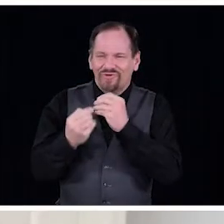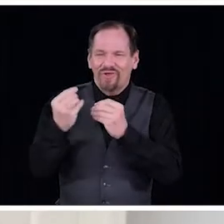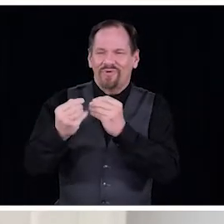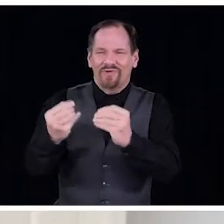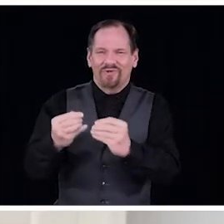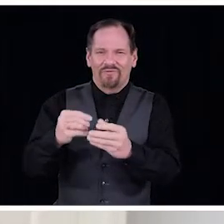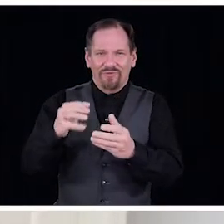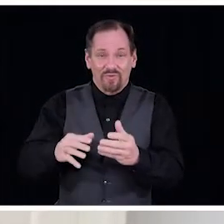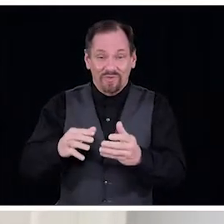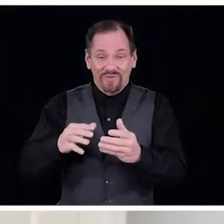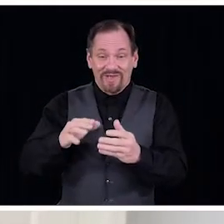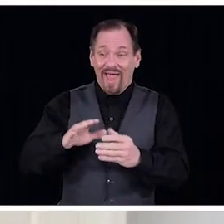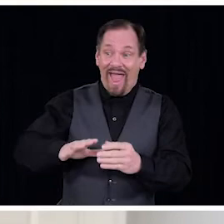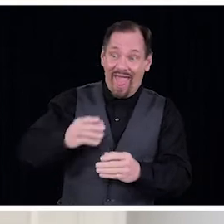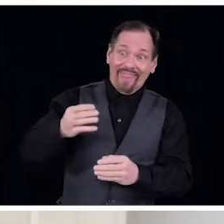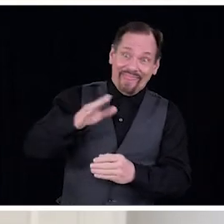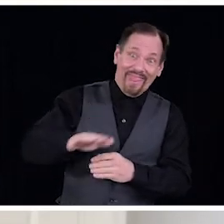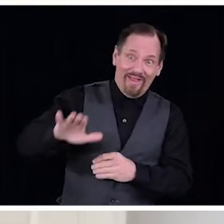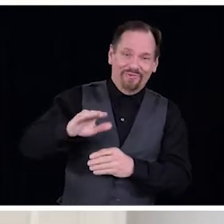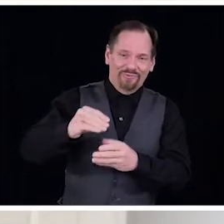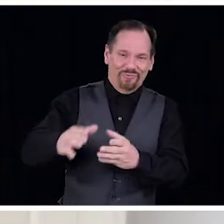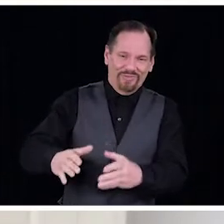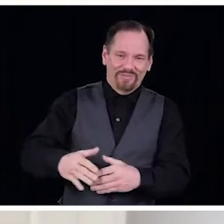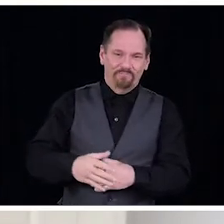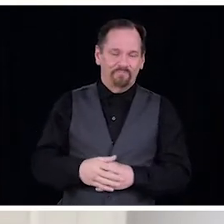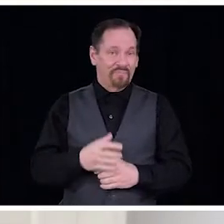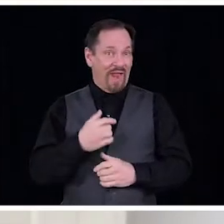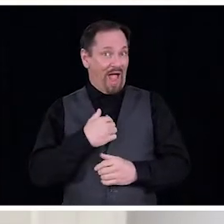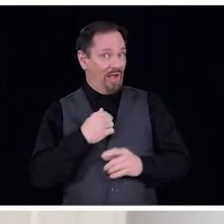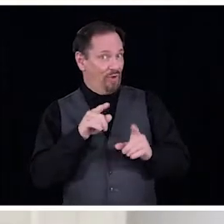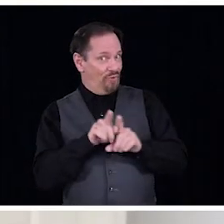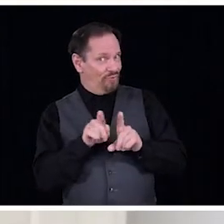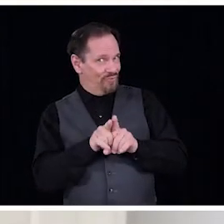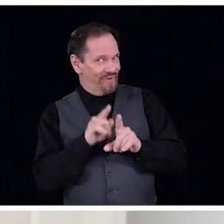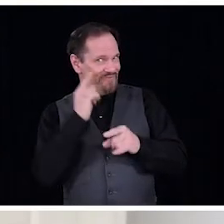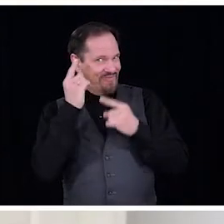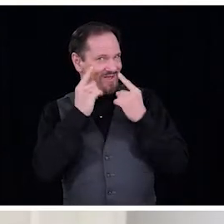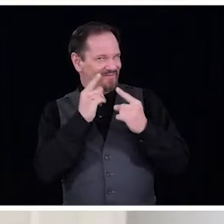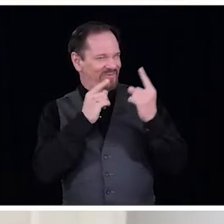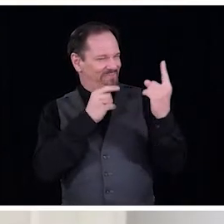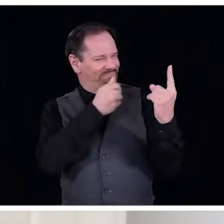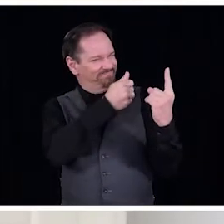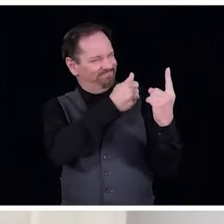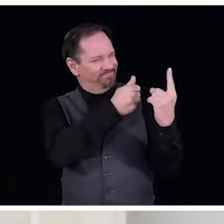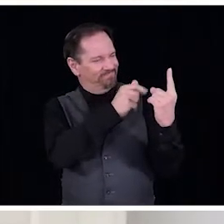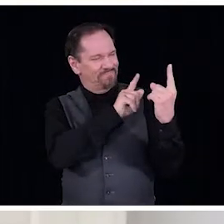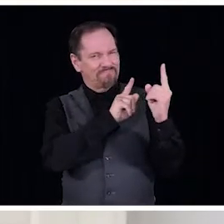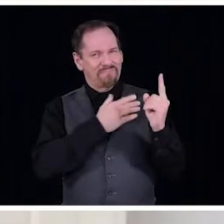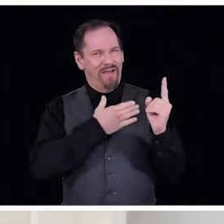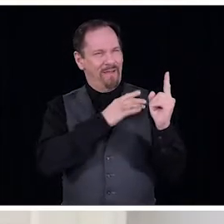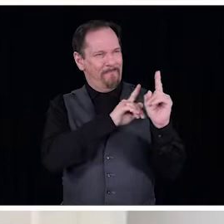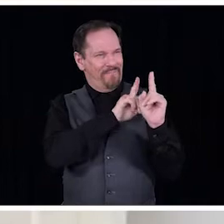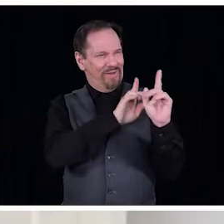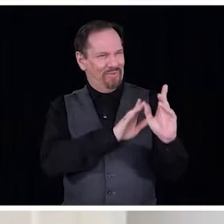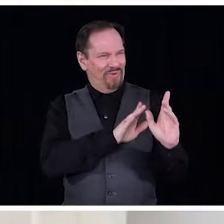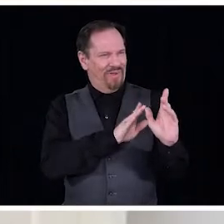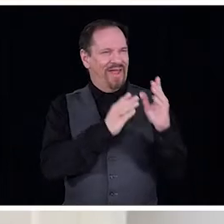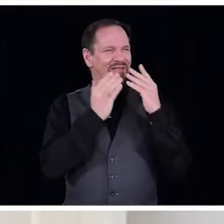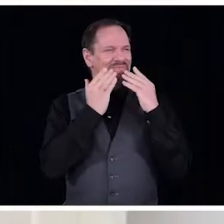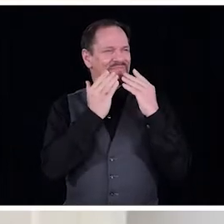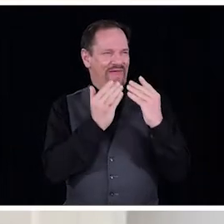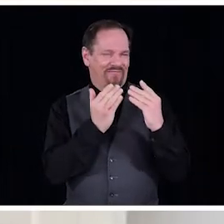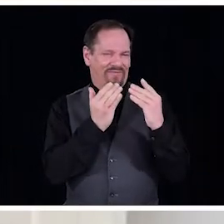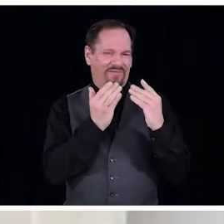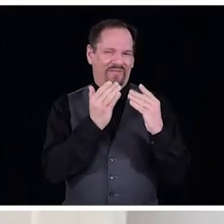students. On a personal note, I too have considered you a mentor during my years at Peabody, and I'm grateful you have become a friend.